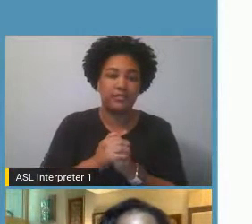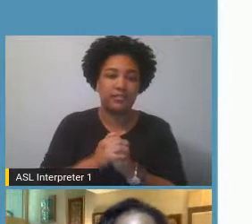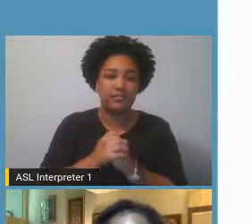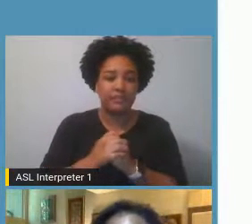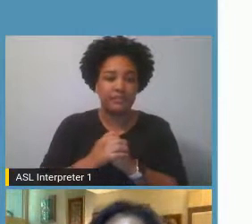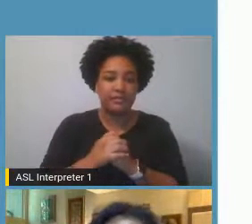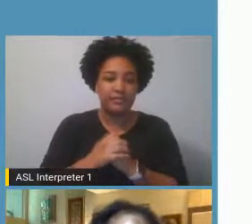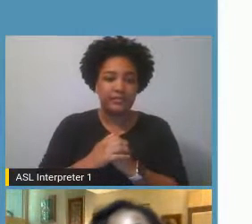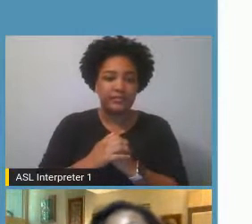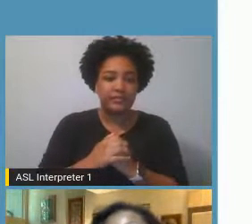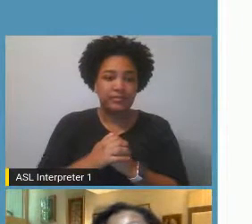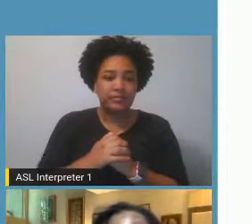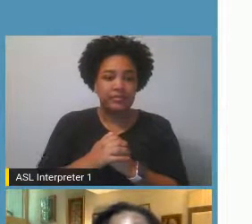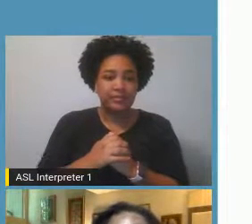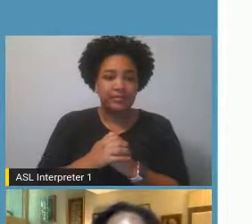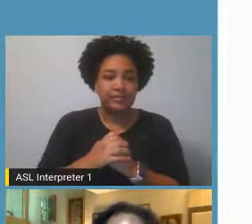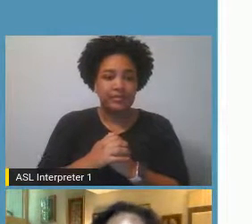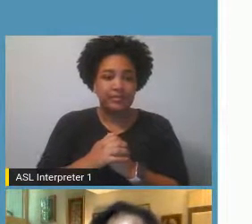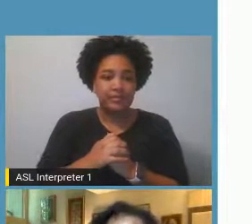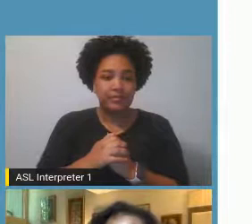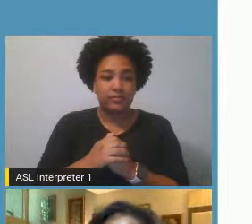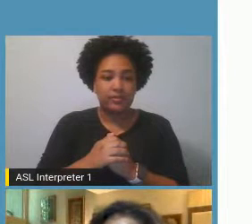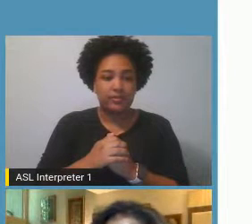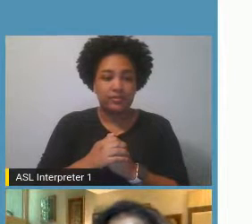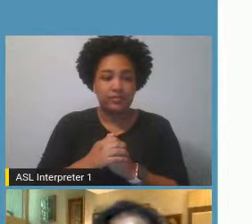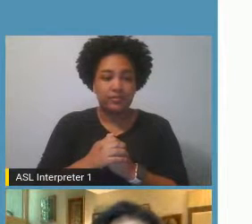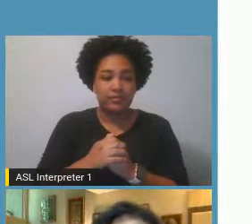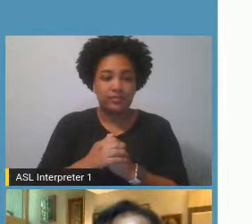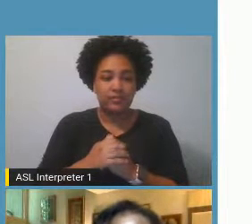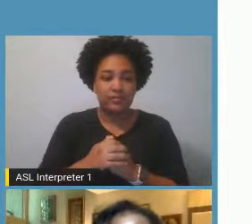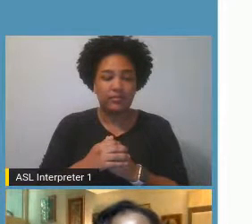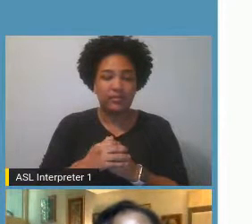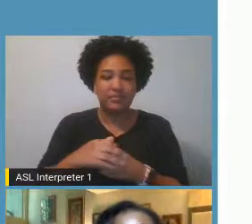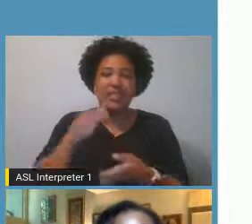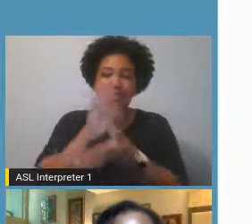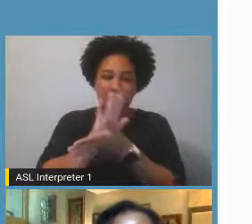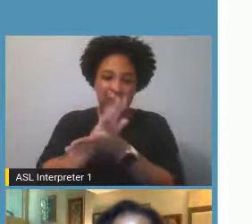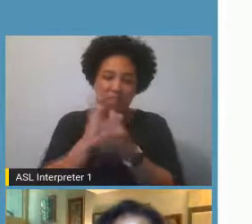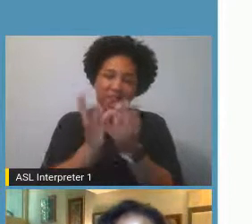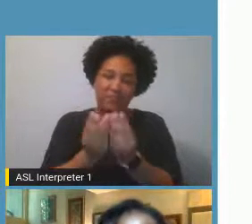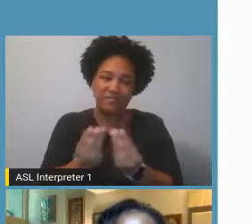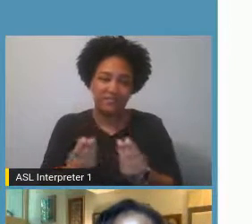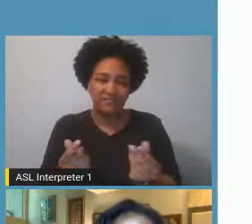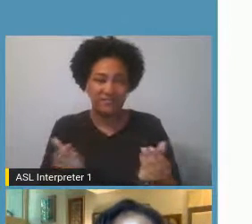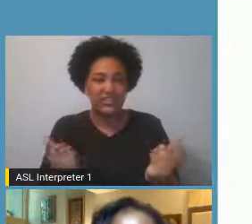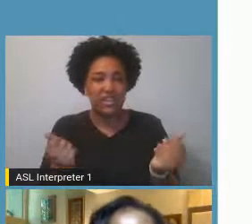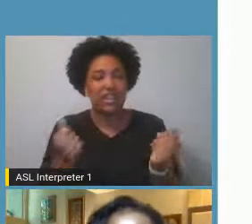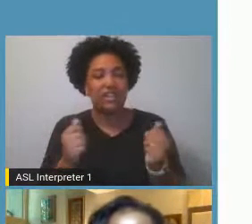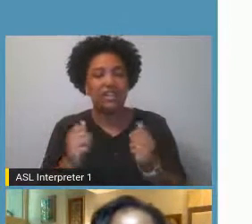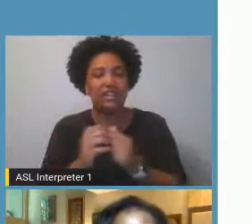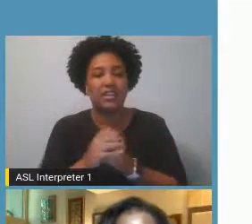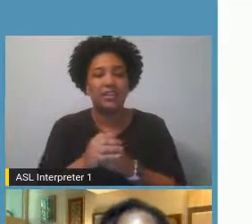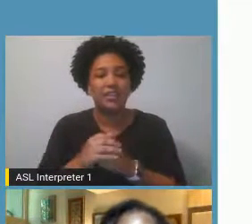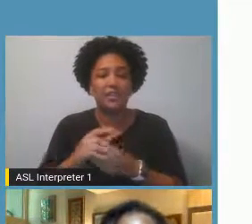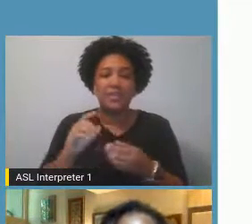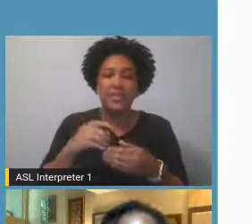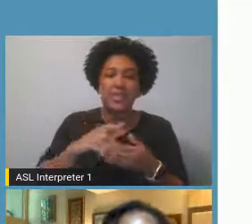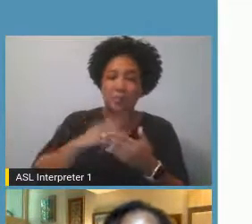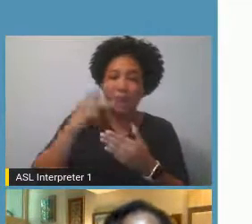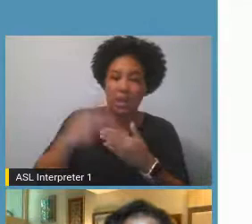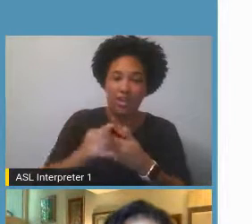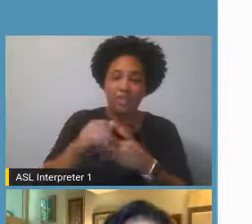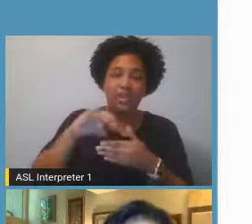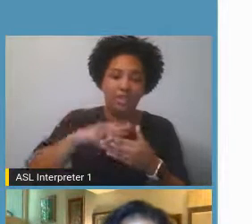They were decrepit. They were decaying. The paper was fragile. And so these kind of digitization projects have been